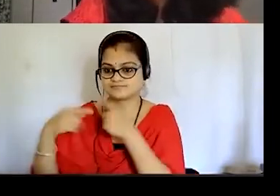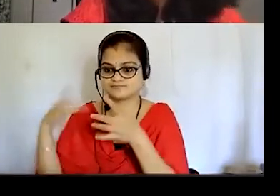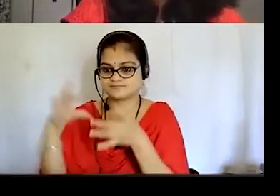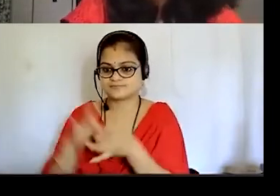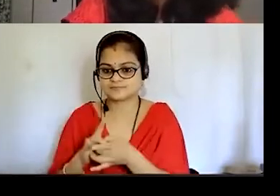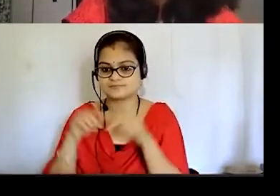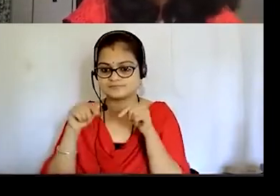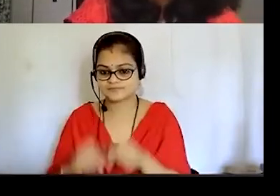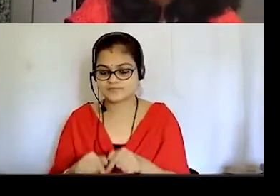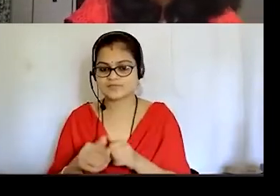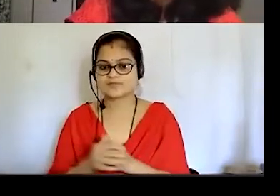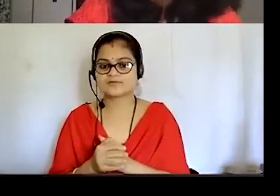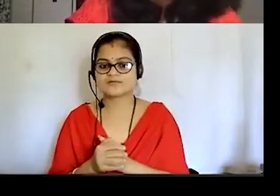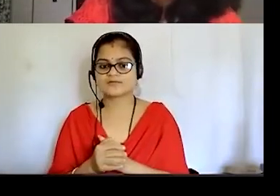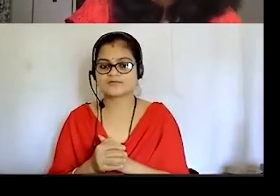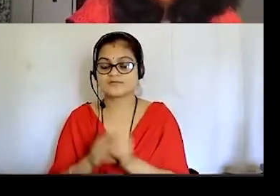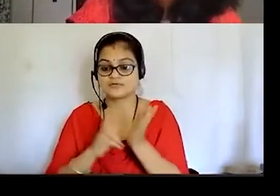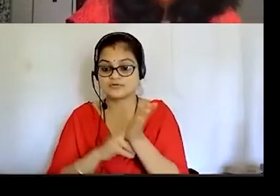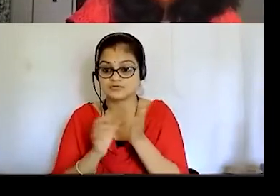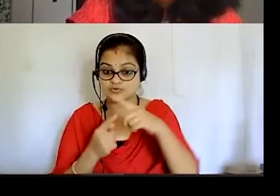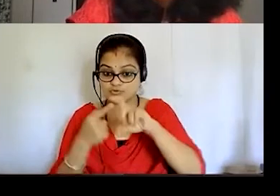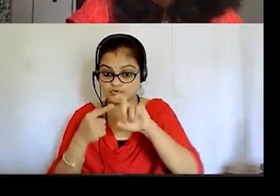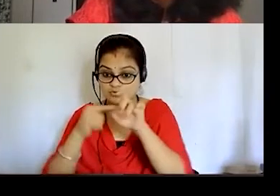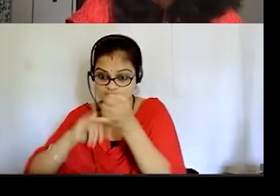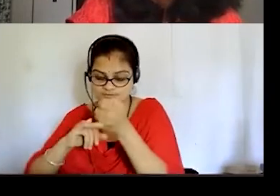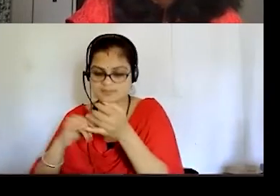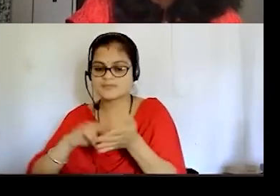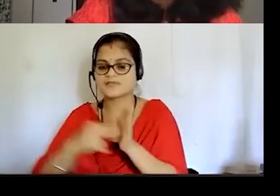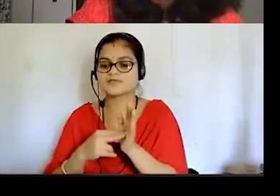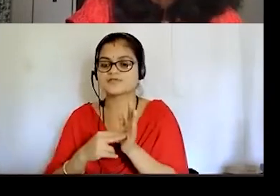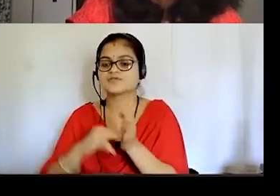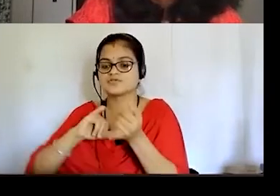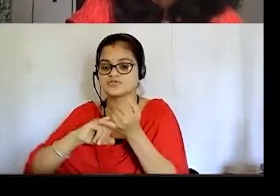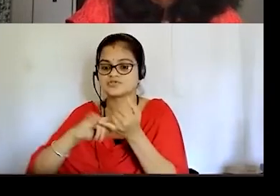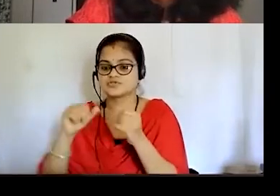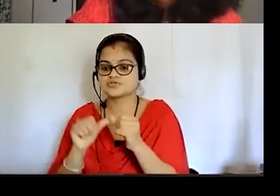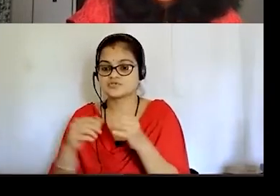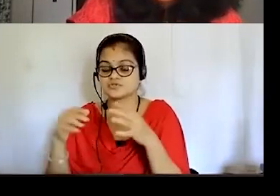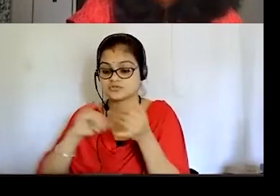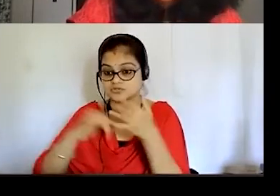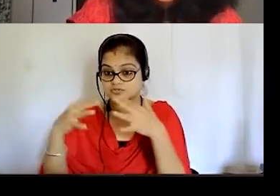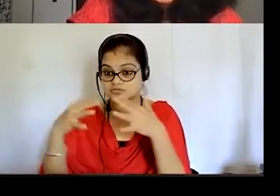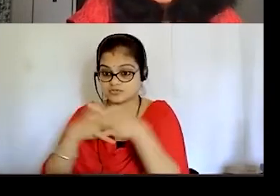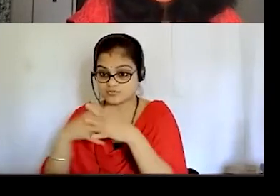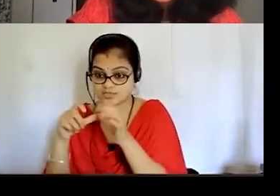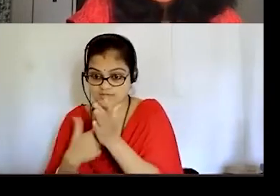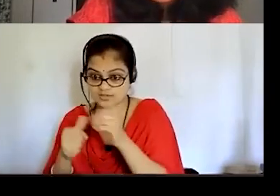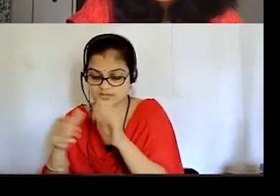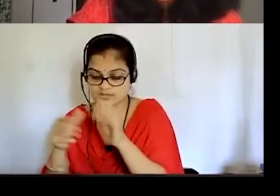Let's take a look at the concept of the notaswaram, a meshing of two words, note and